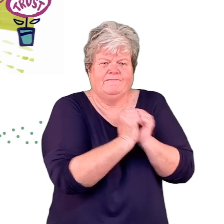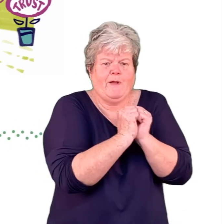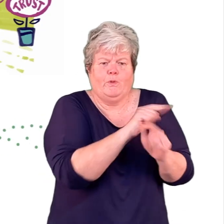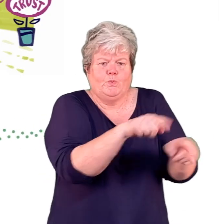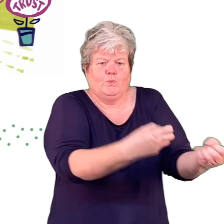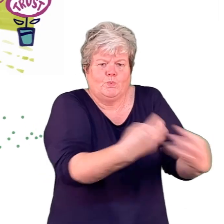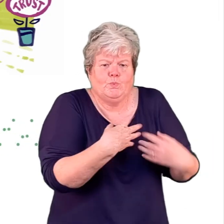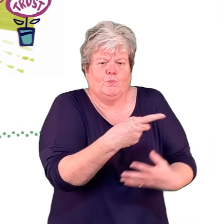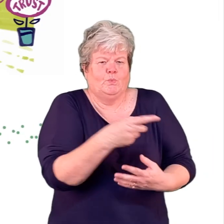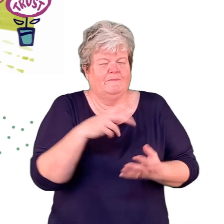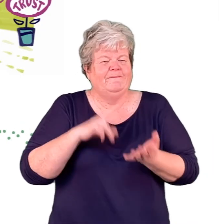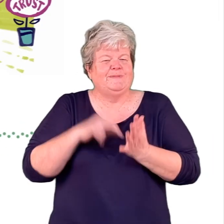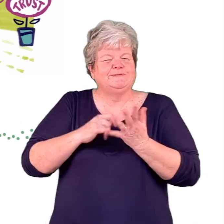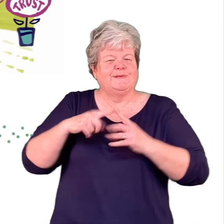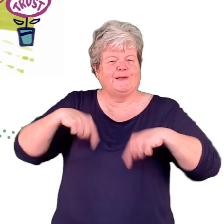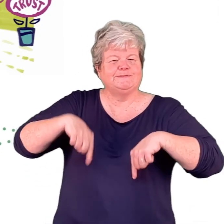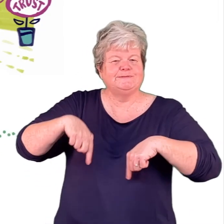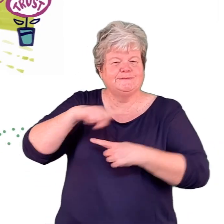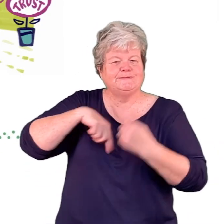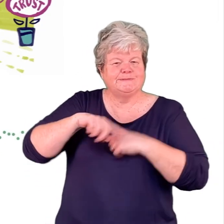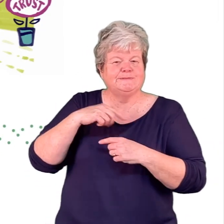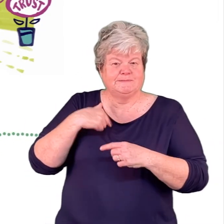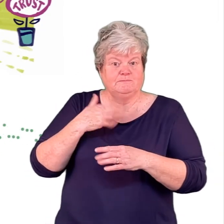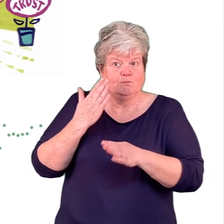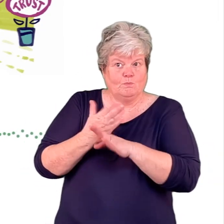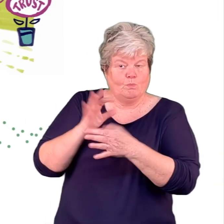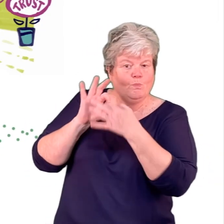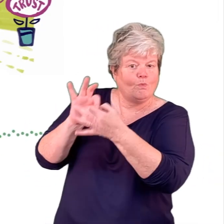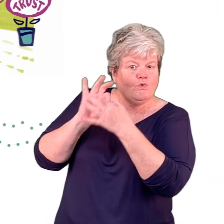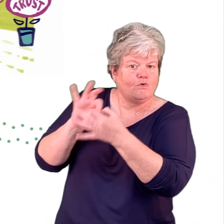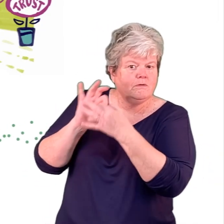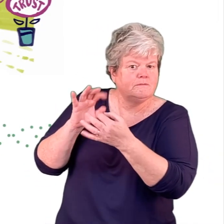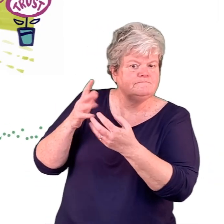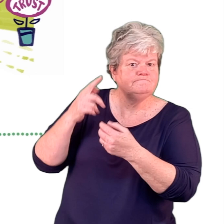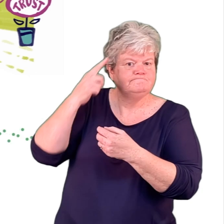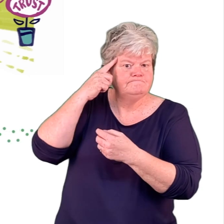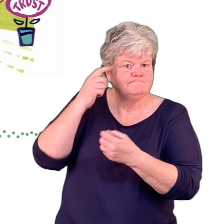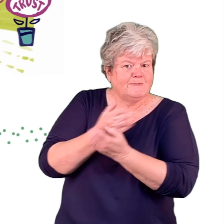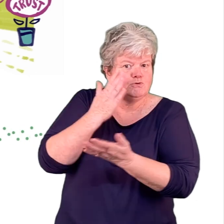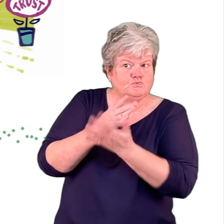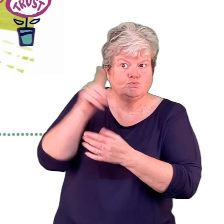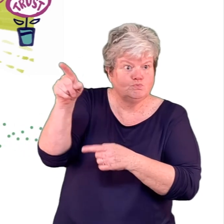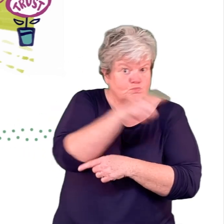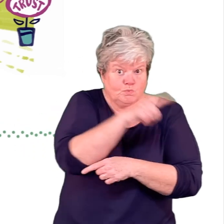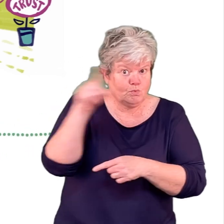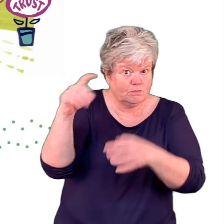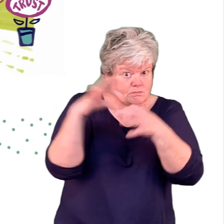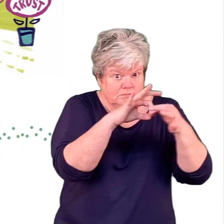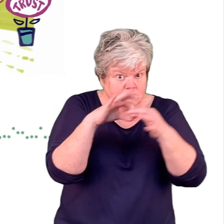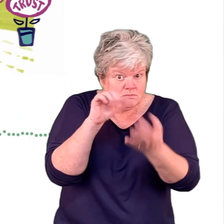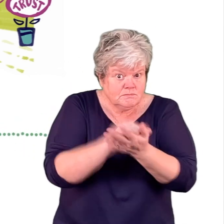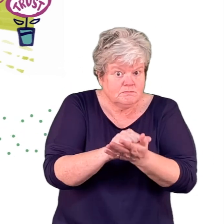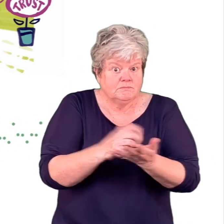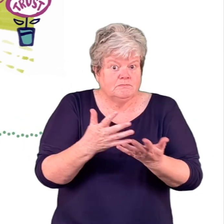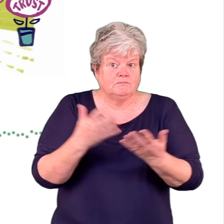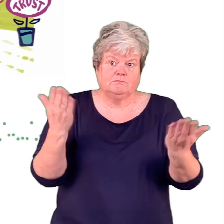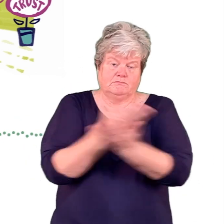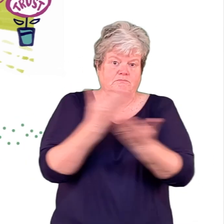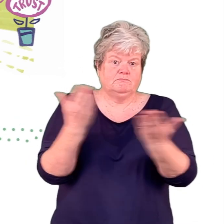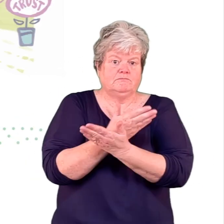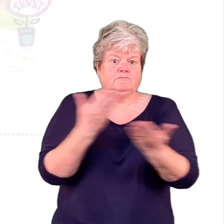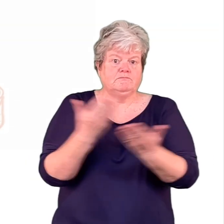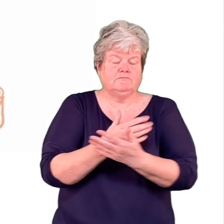real human connections. From a VCSE side of things, we're working really hard to make sure that we maintain those strong lines